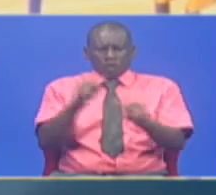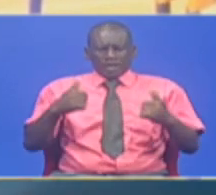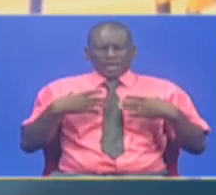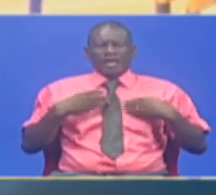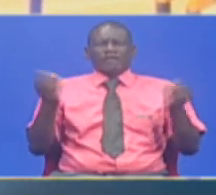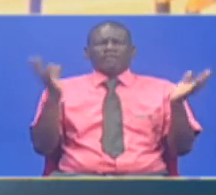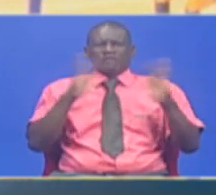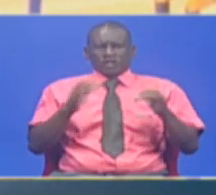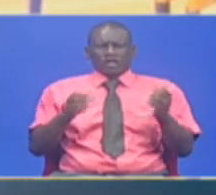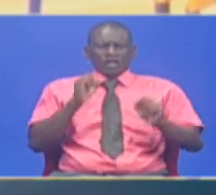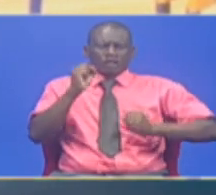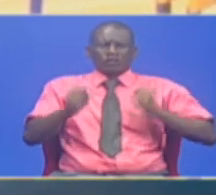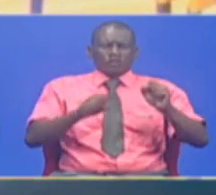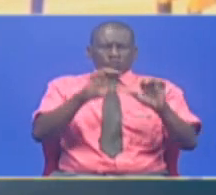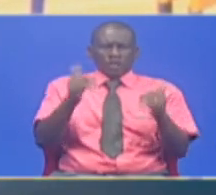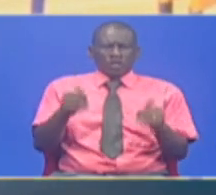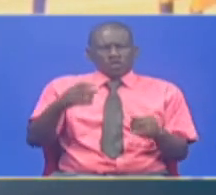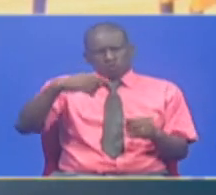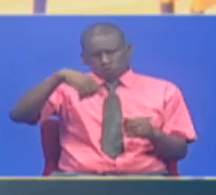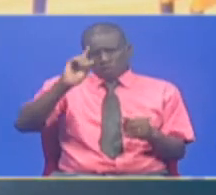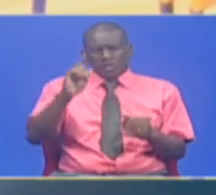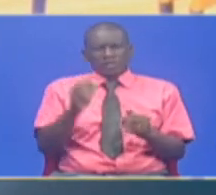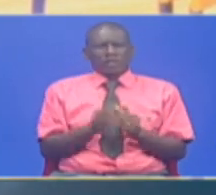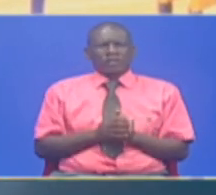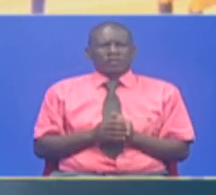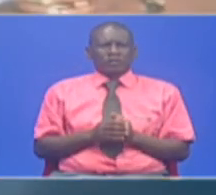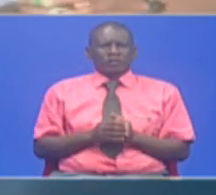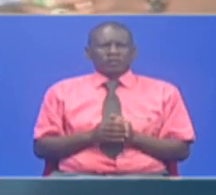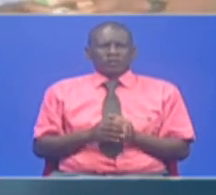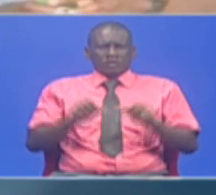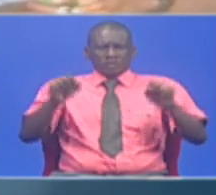Naweza kimbia vizuri nifunje rekodi yenye nilifunja.